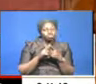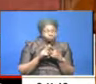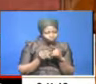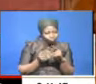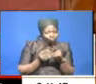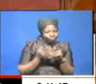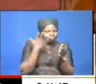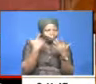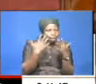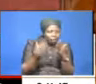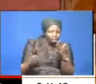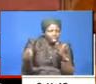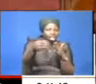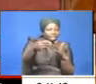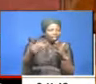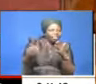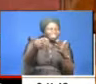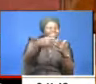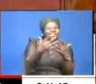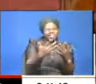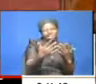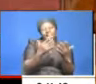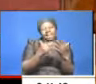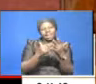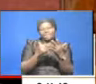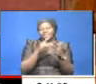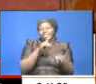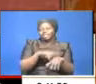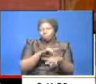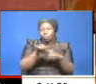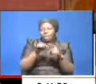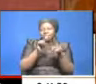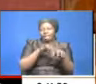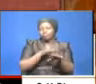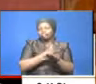been presented on the 7th June